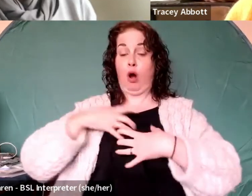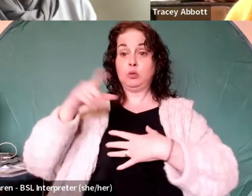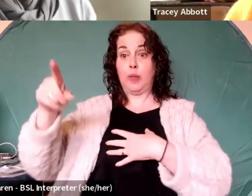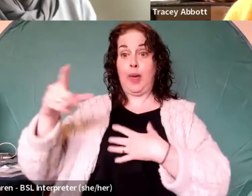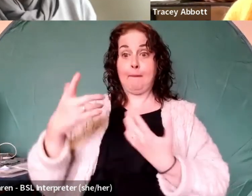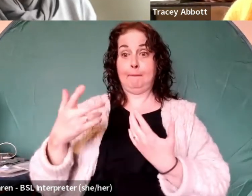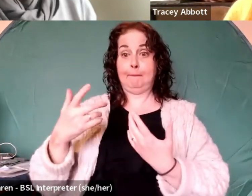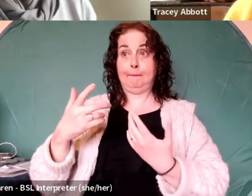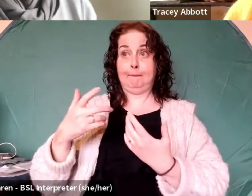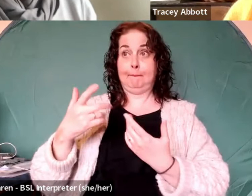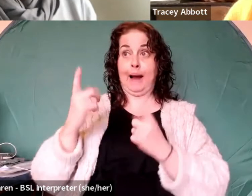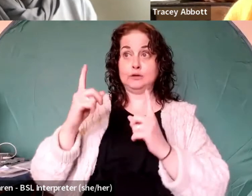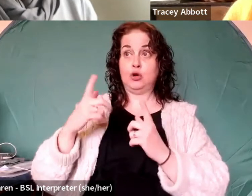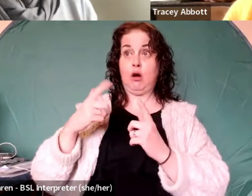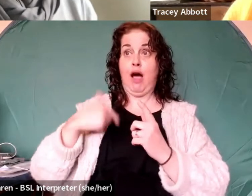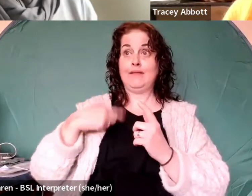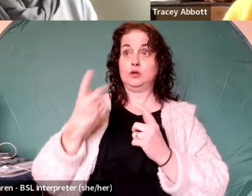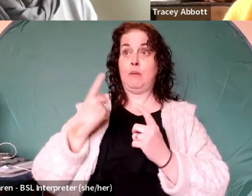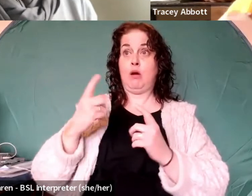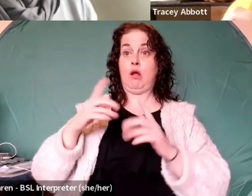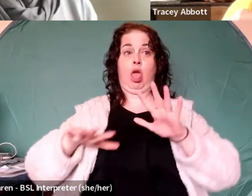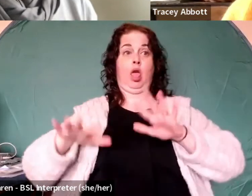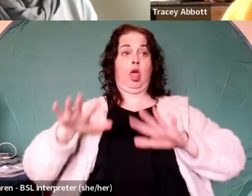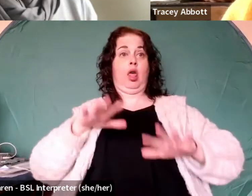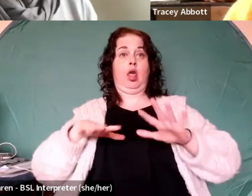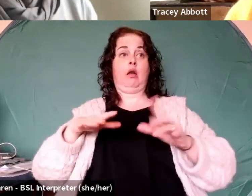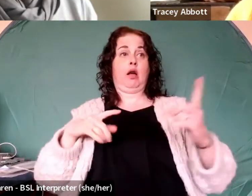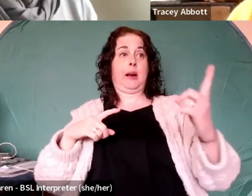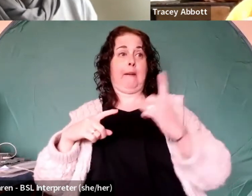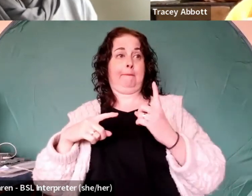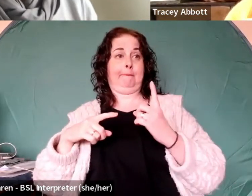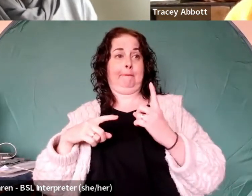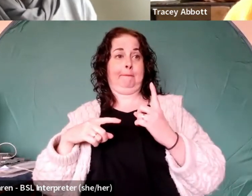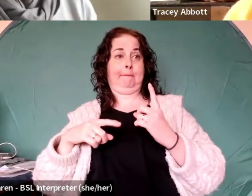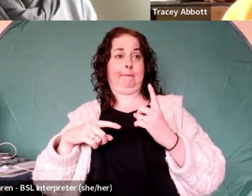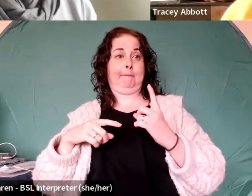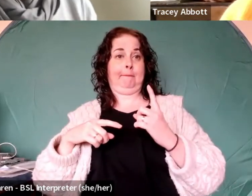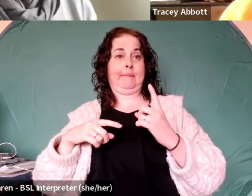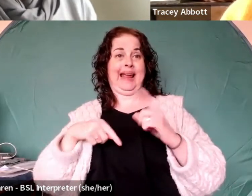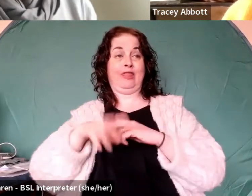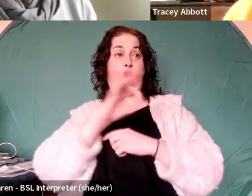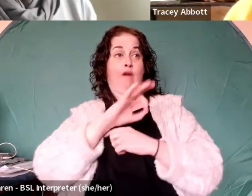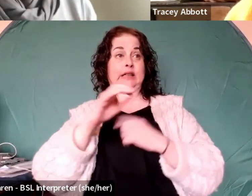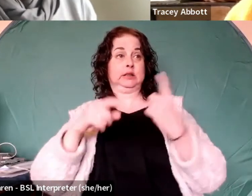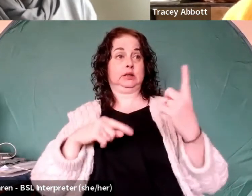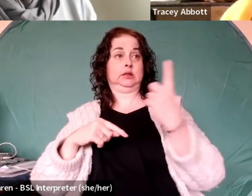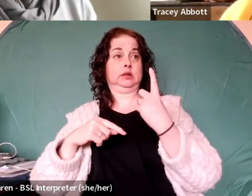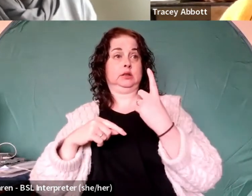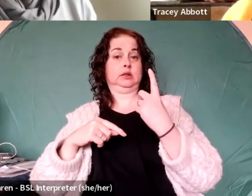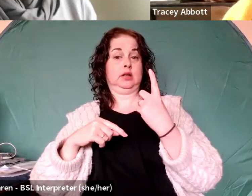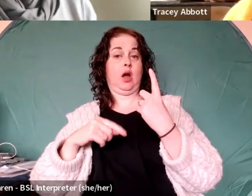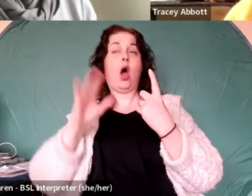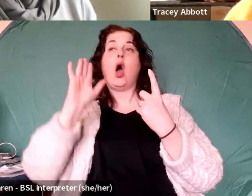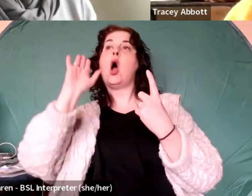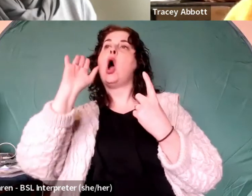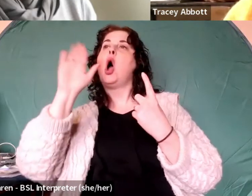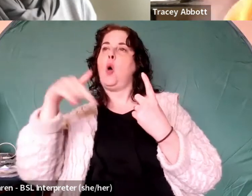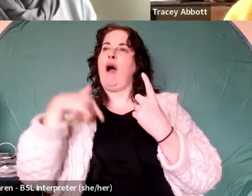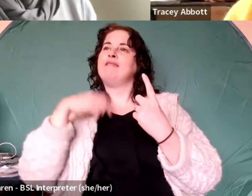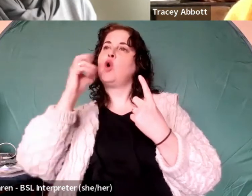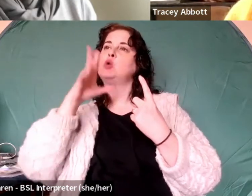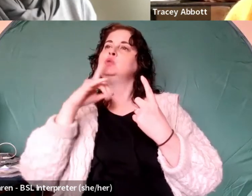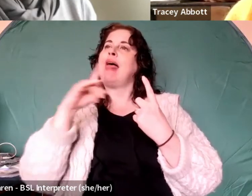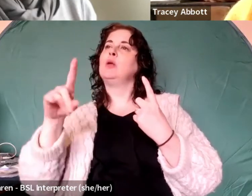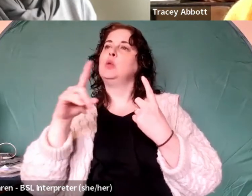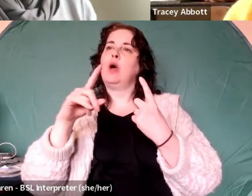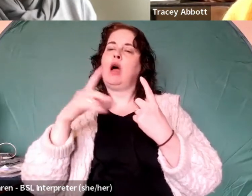of recruiters, to have somebody who came in after we've all been virtual for so long, comes into the office and goes, oh, by the way, I forgot to tell you